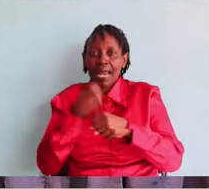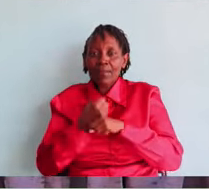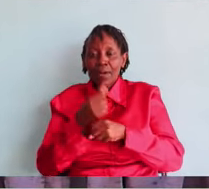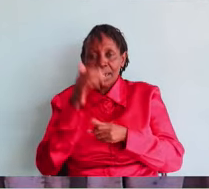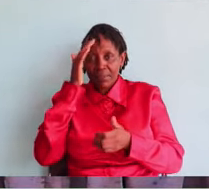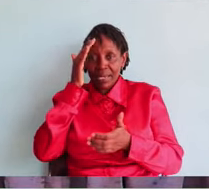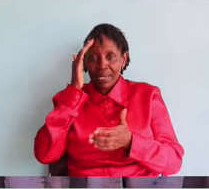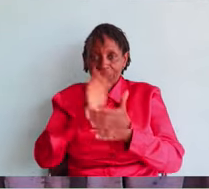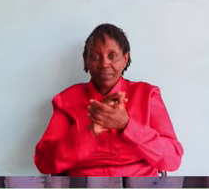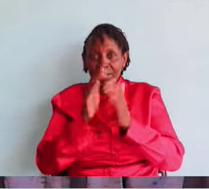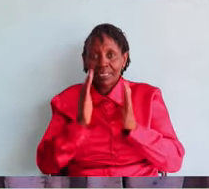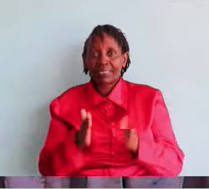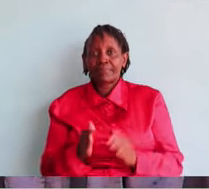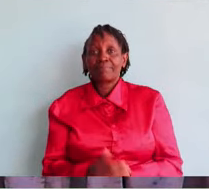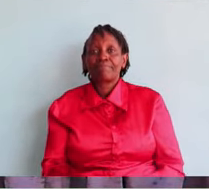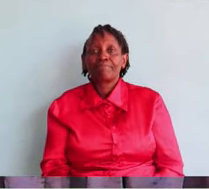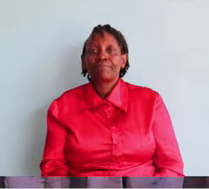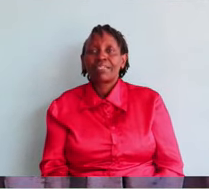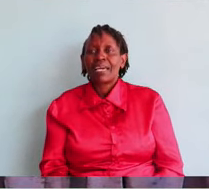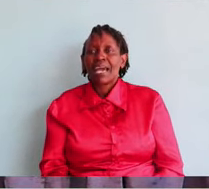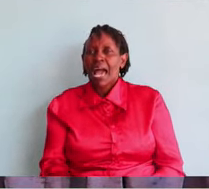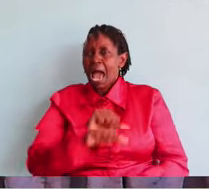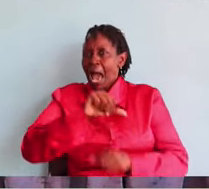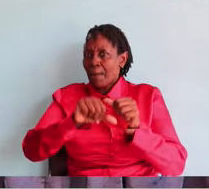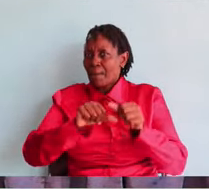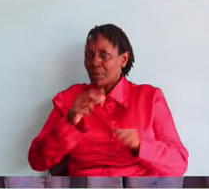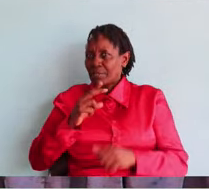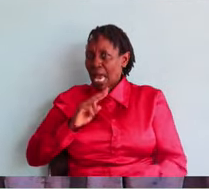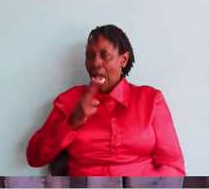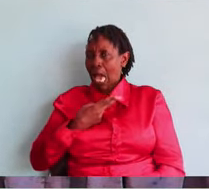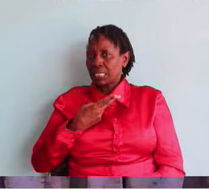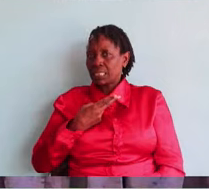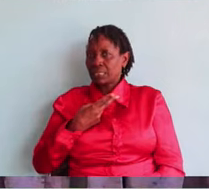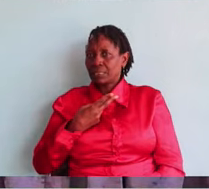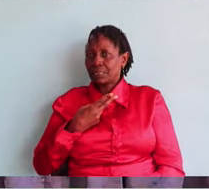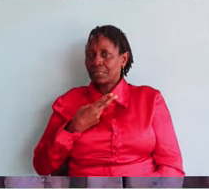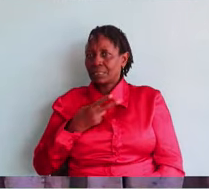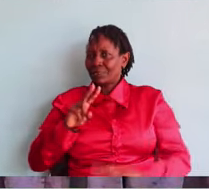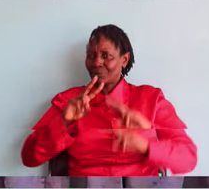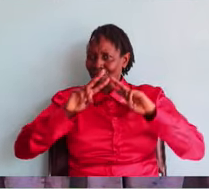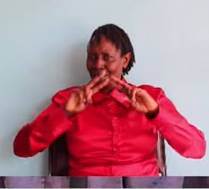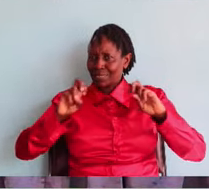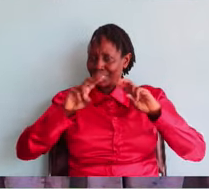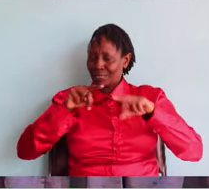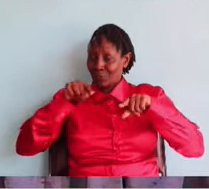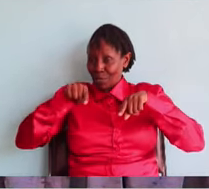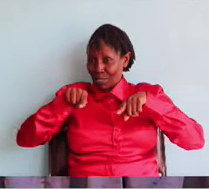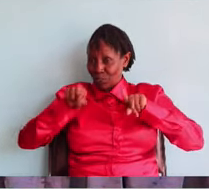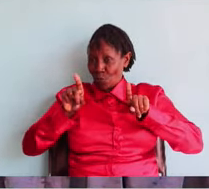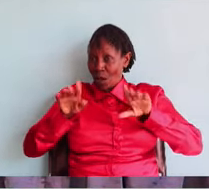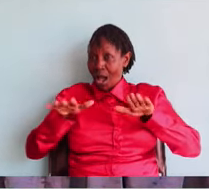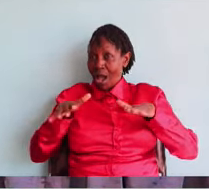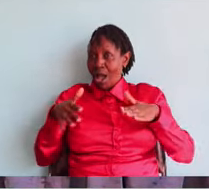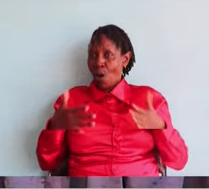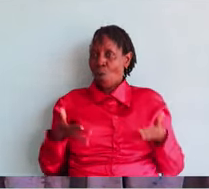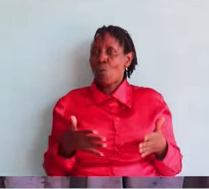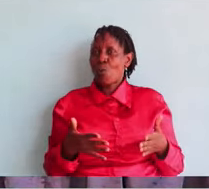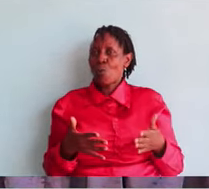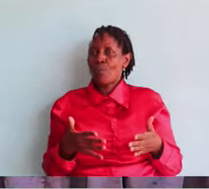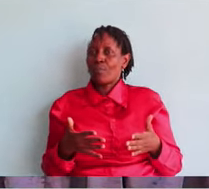believers. What about ourselves? How would you assess yourself as a believer and as a person